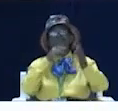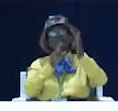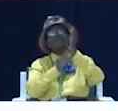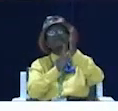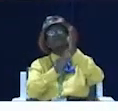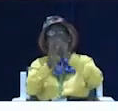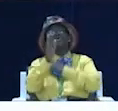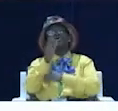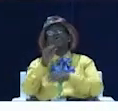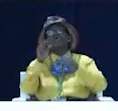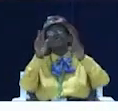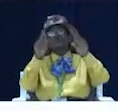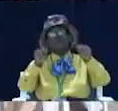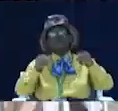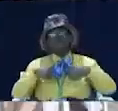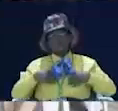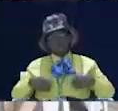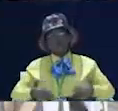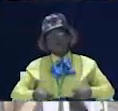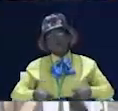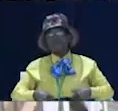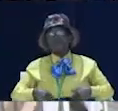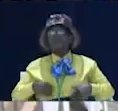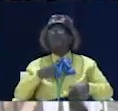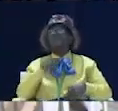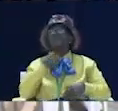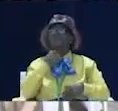Something is going to happen in your life today.